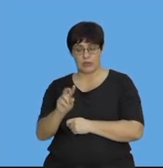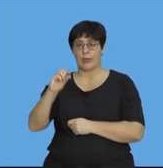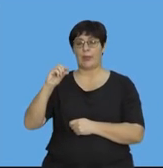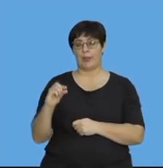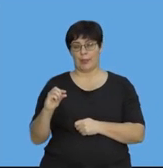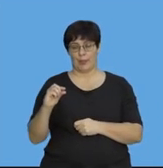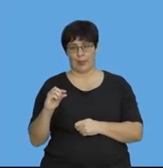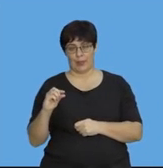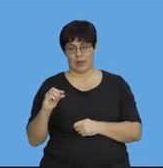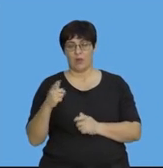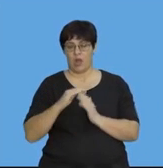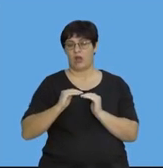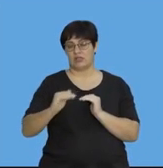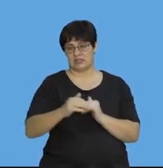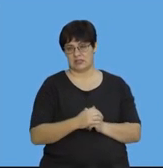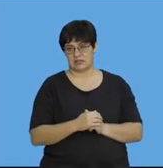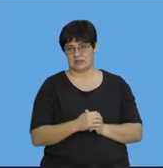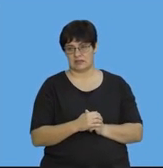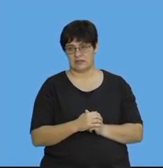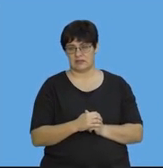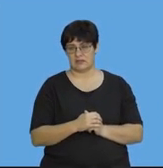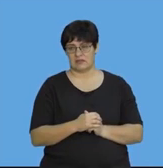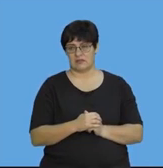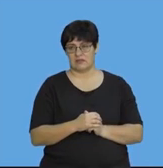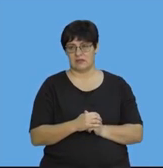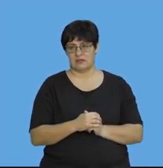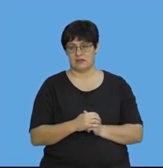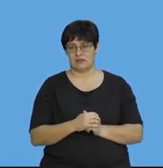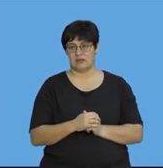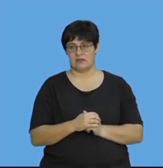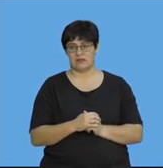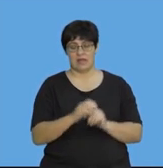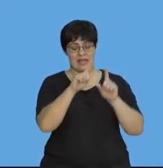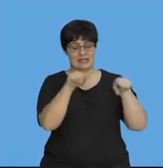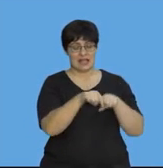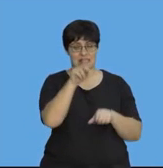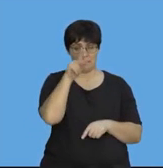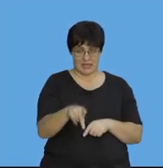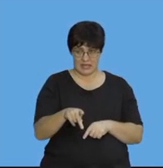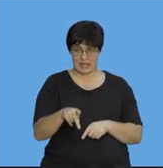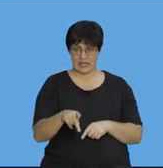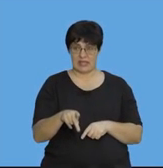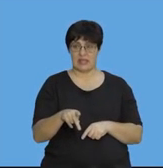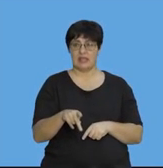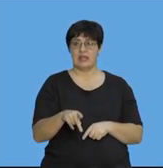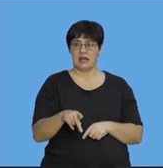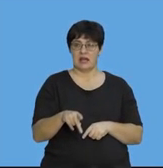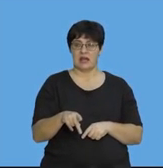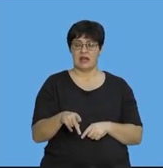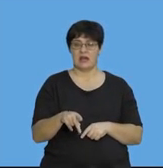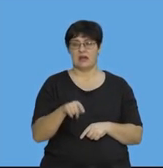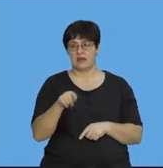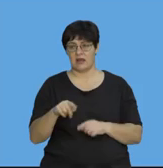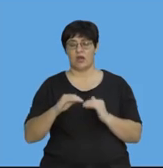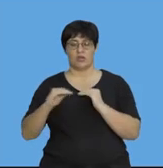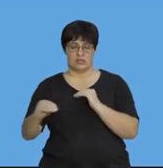small because we have to keep it as a constant. I need to keep delta P as a constant.